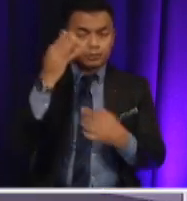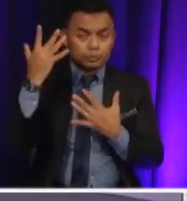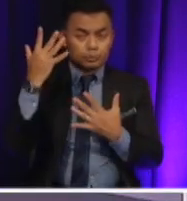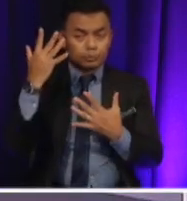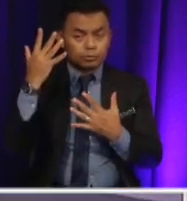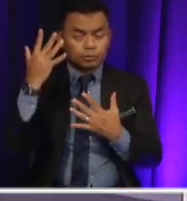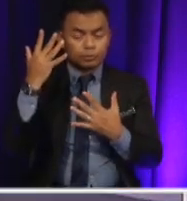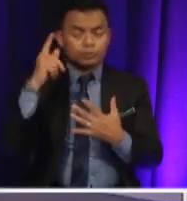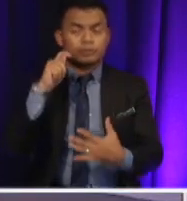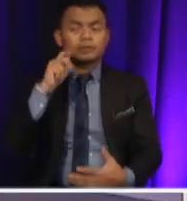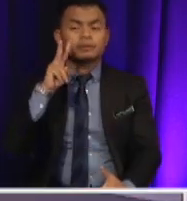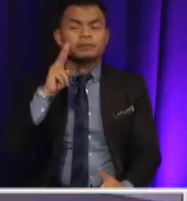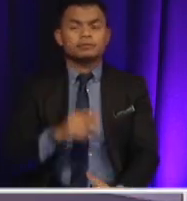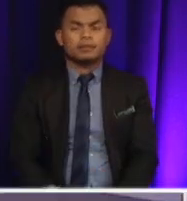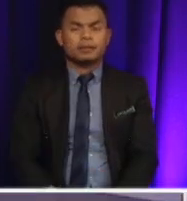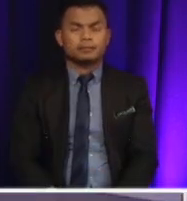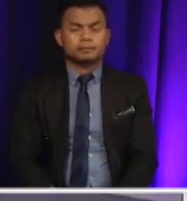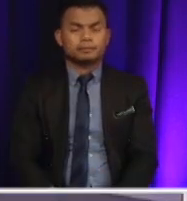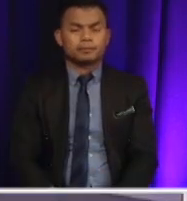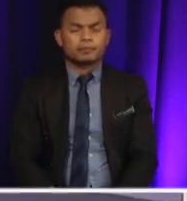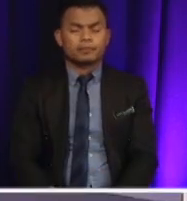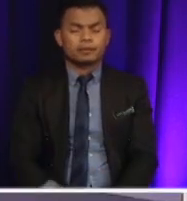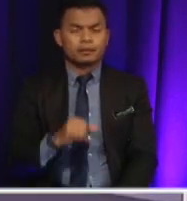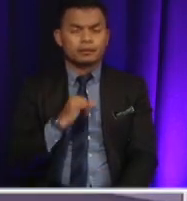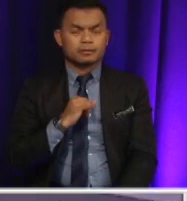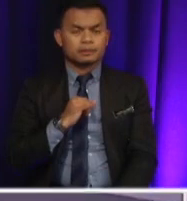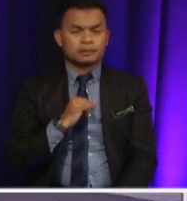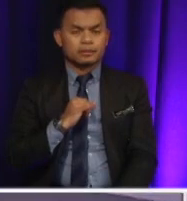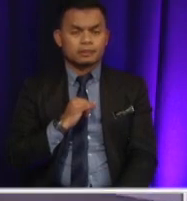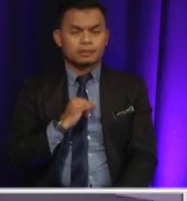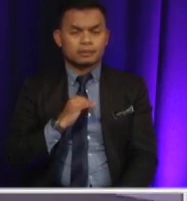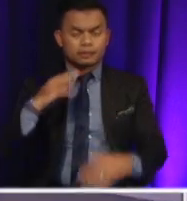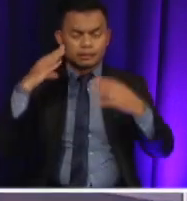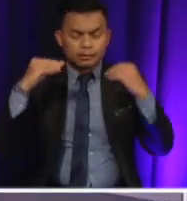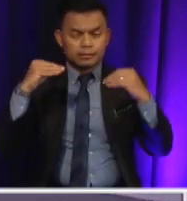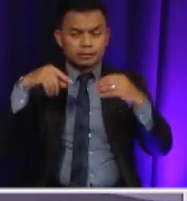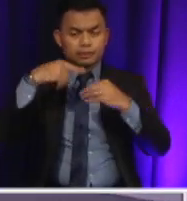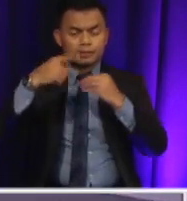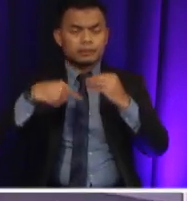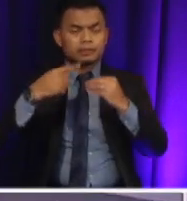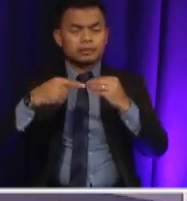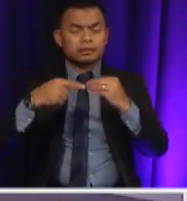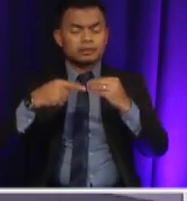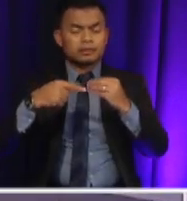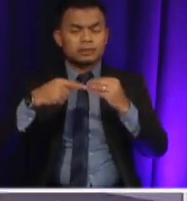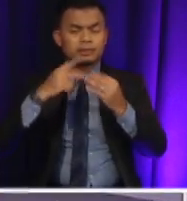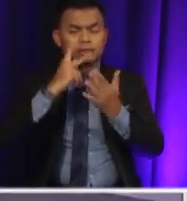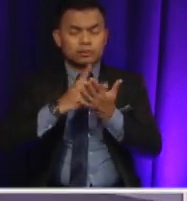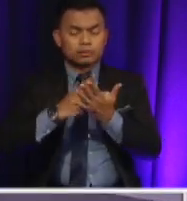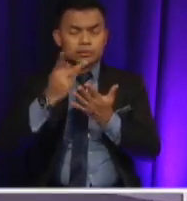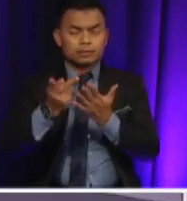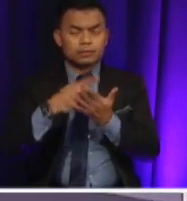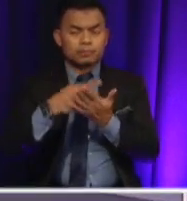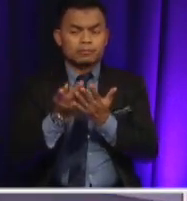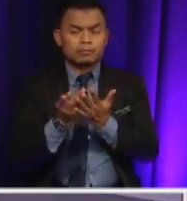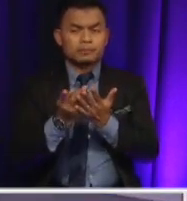present us, I can't wait to listen to her. I'll just explain a little bit more about the concept or the